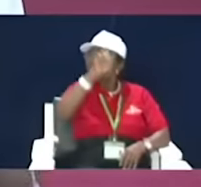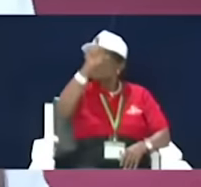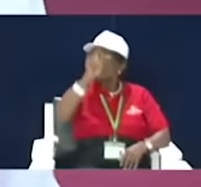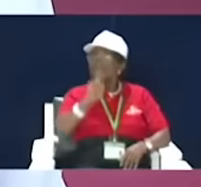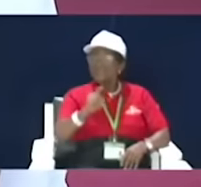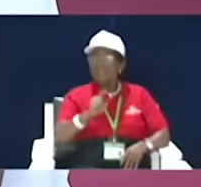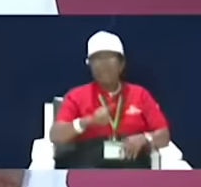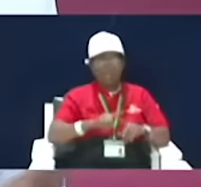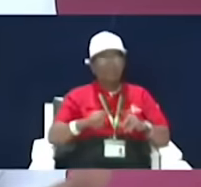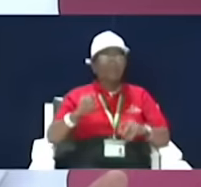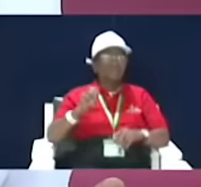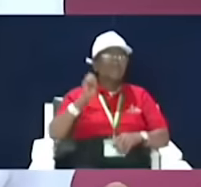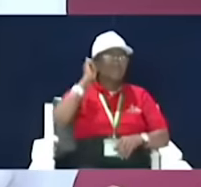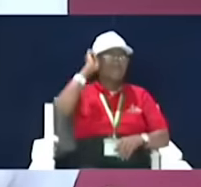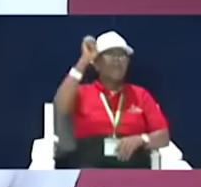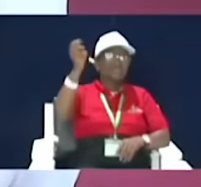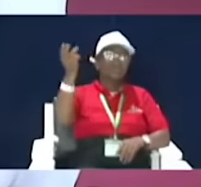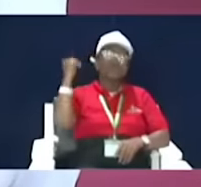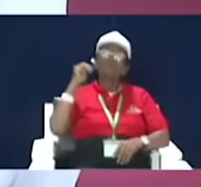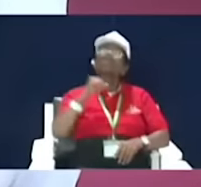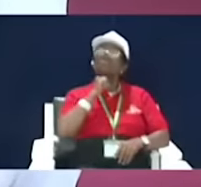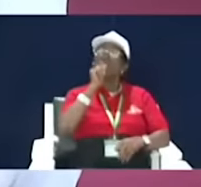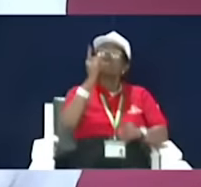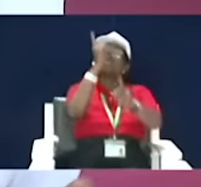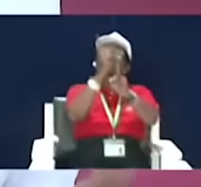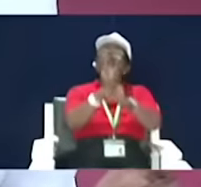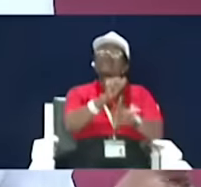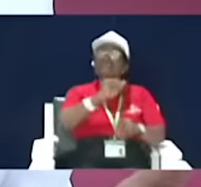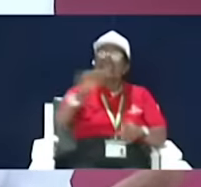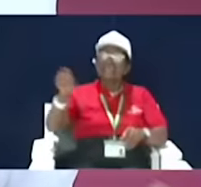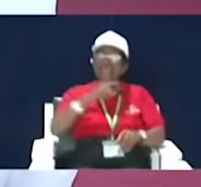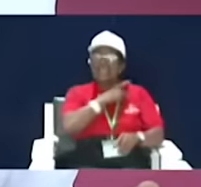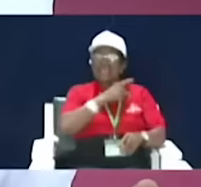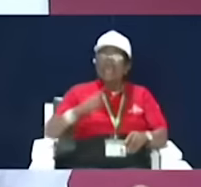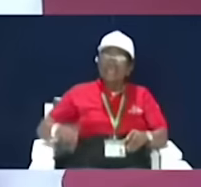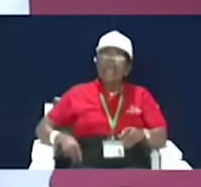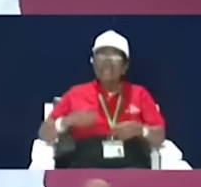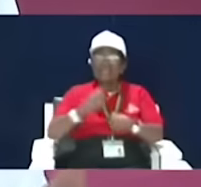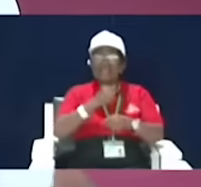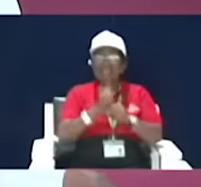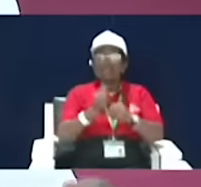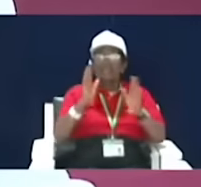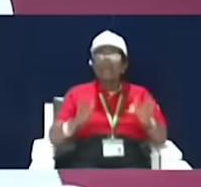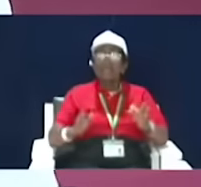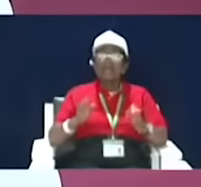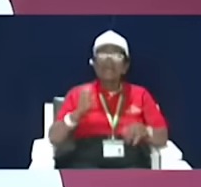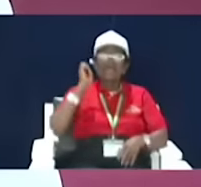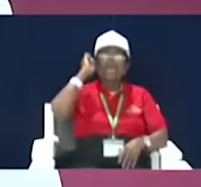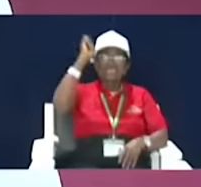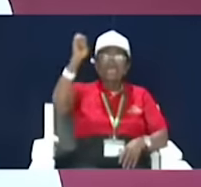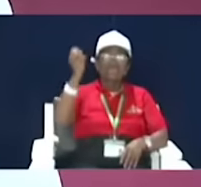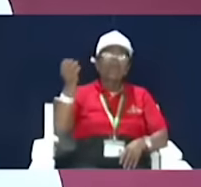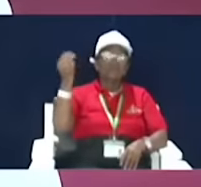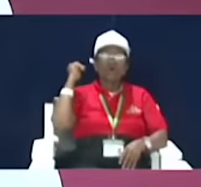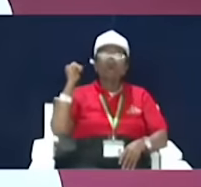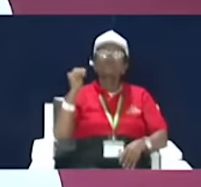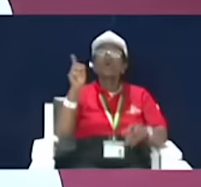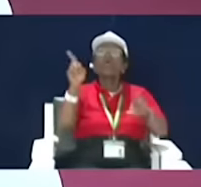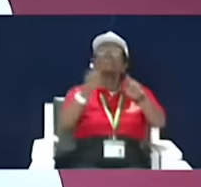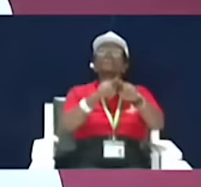But he wasn't just the kingmaker, he was also the king remover.